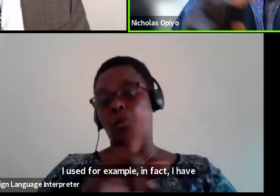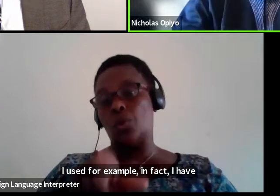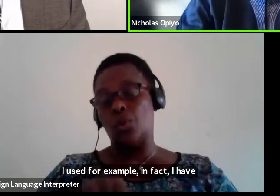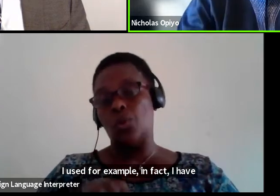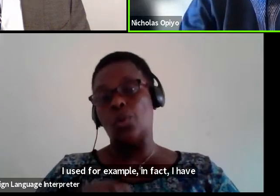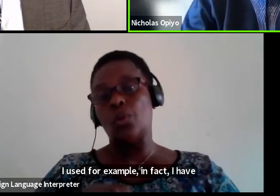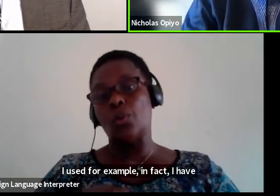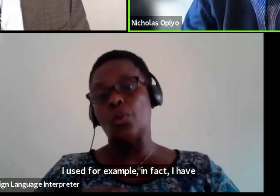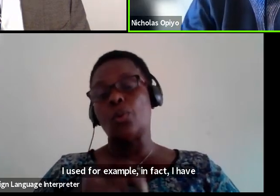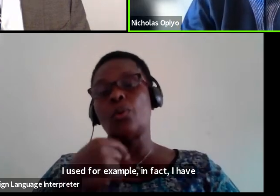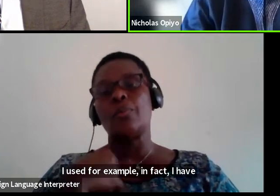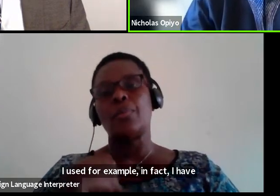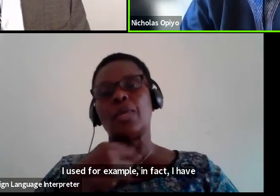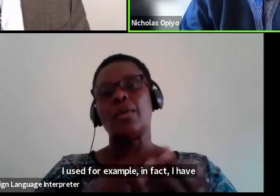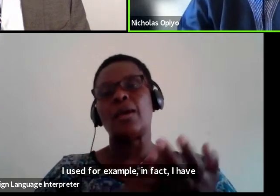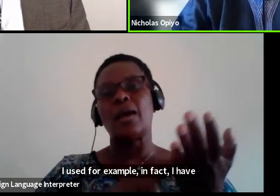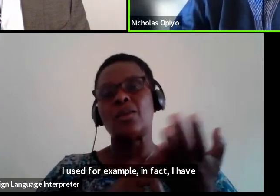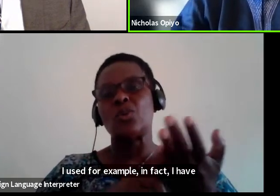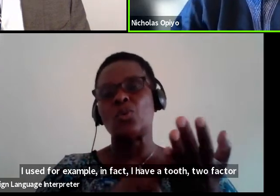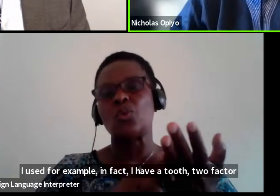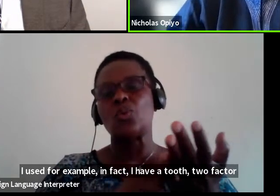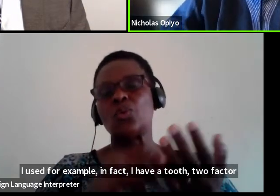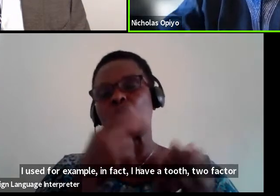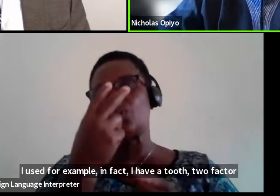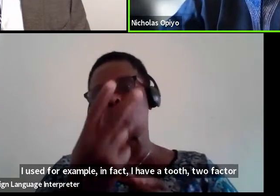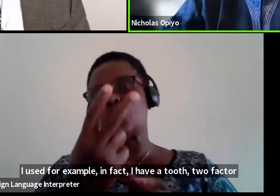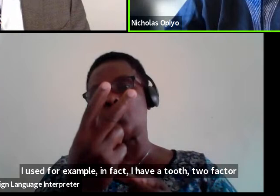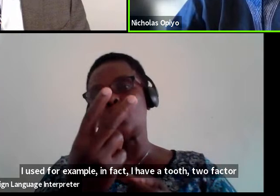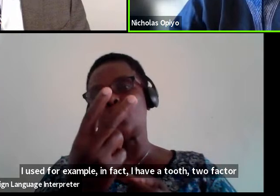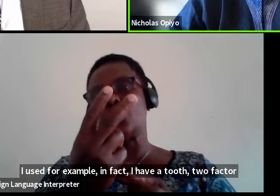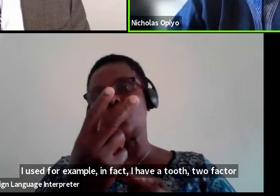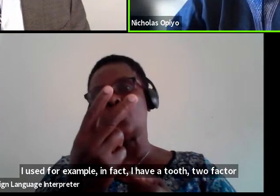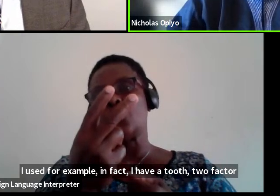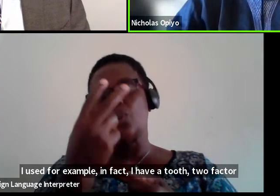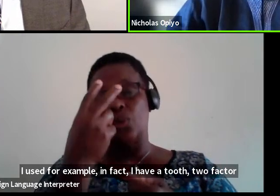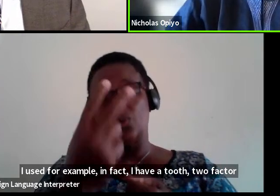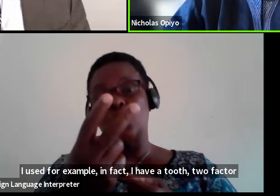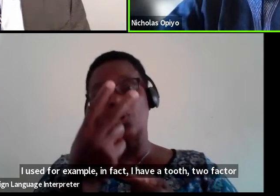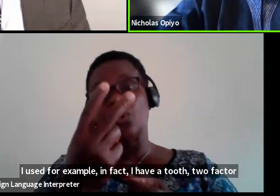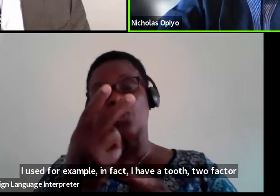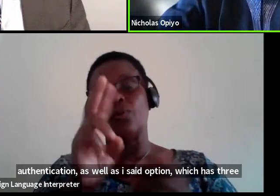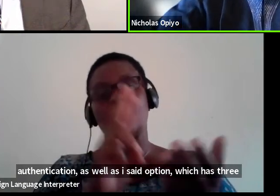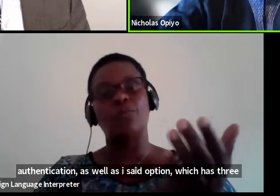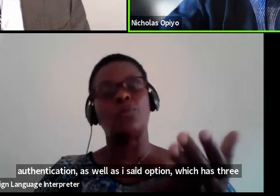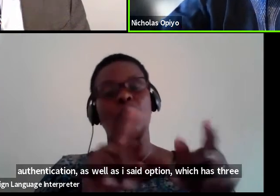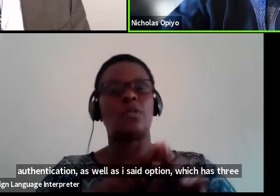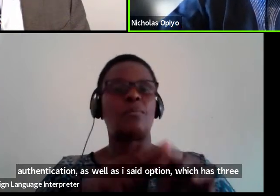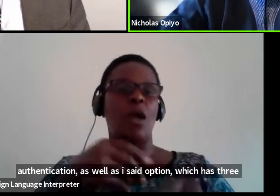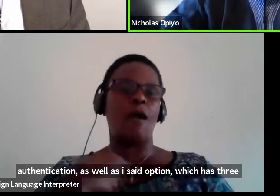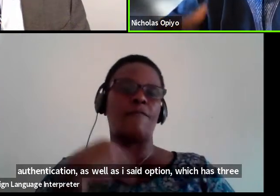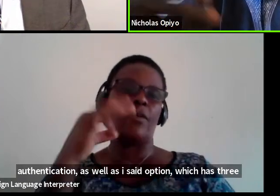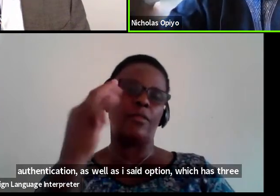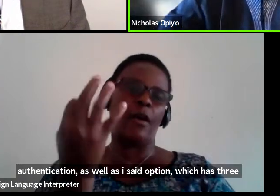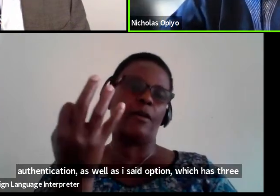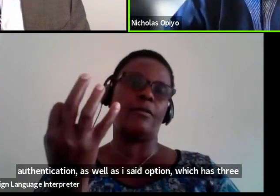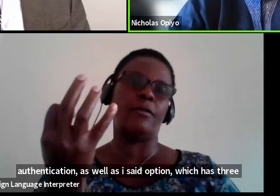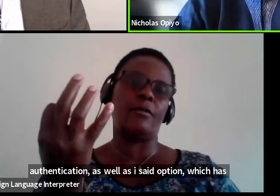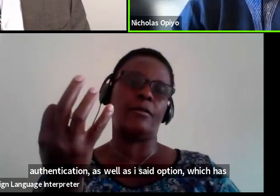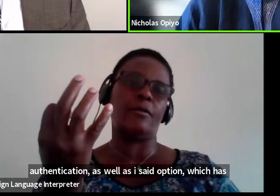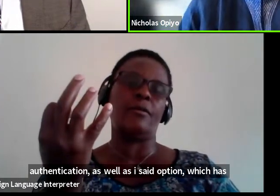have a two-factor authentication as well as a third option, which has a three-process